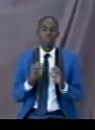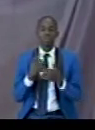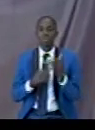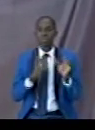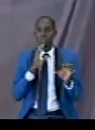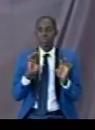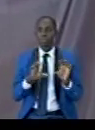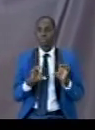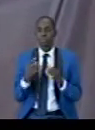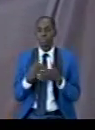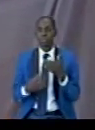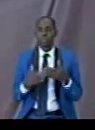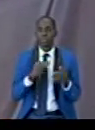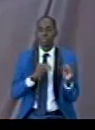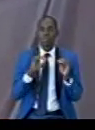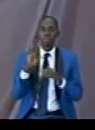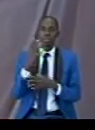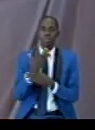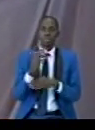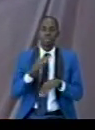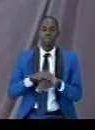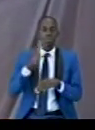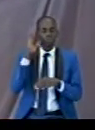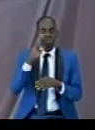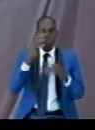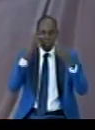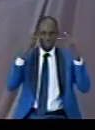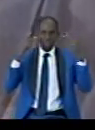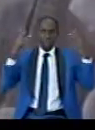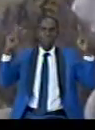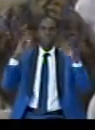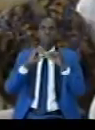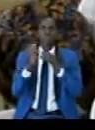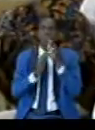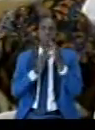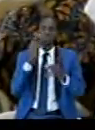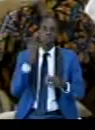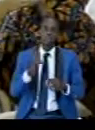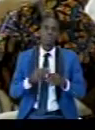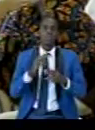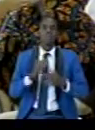hand upon will prosper in Jesus' name.